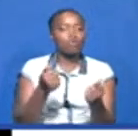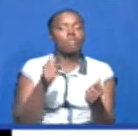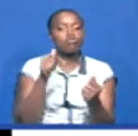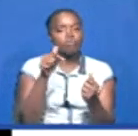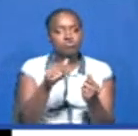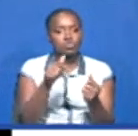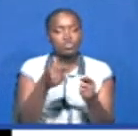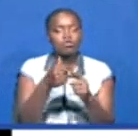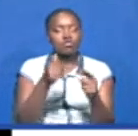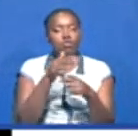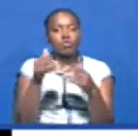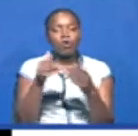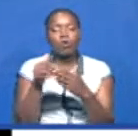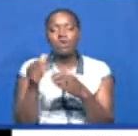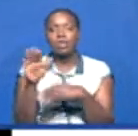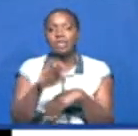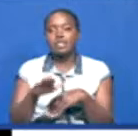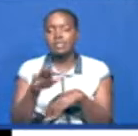all fronts.